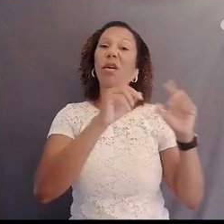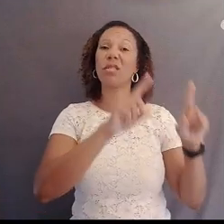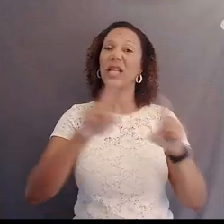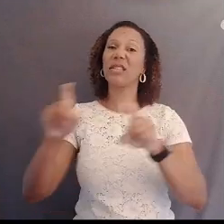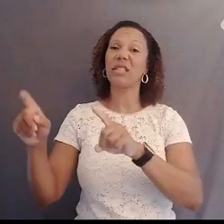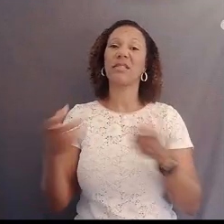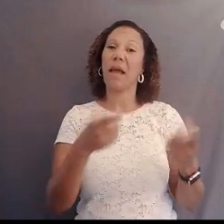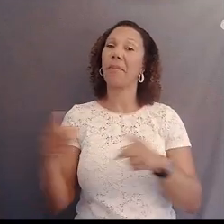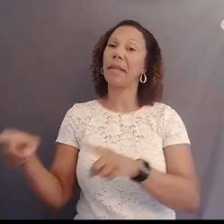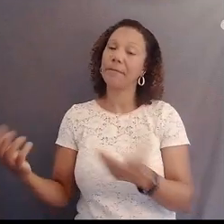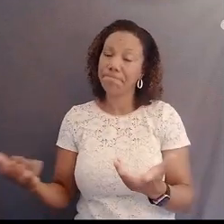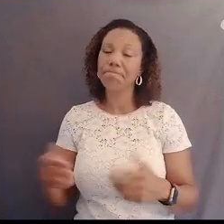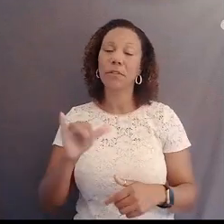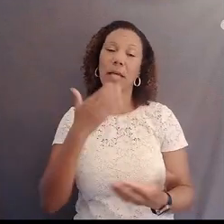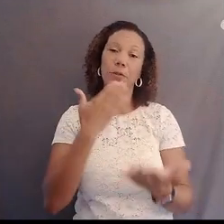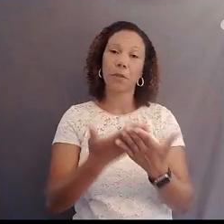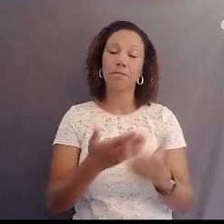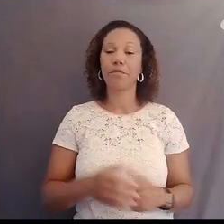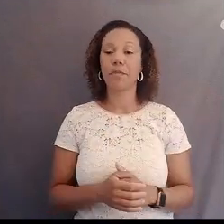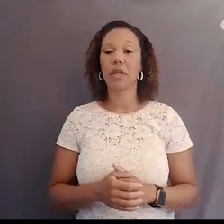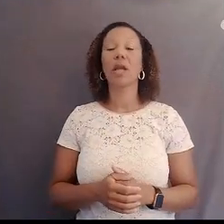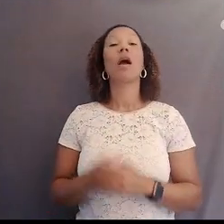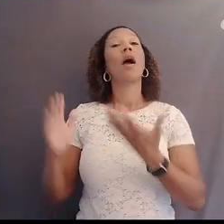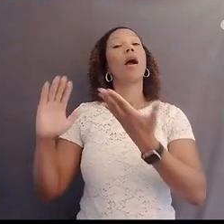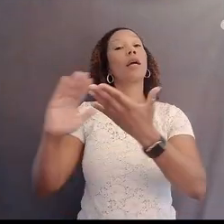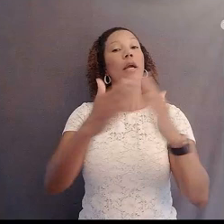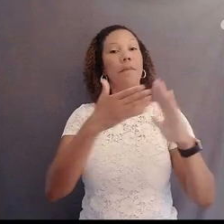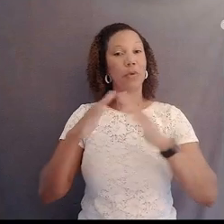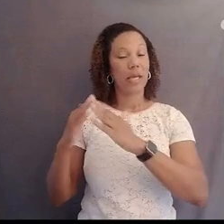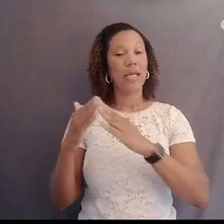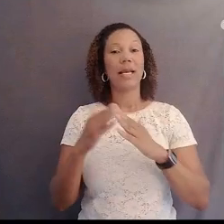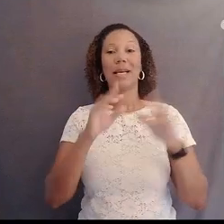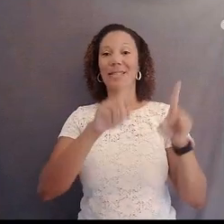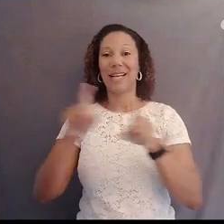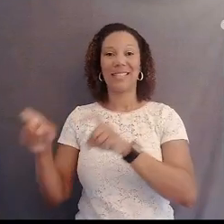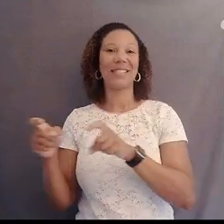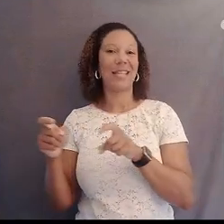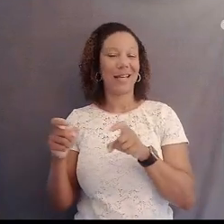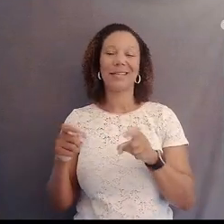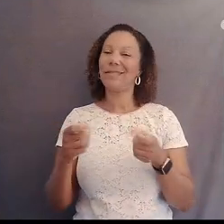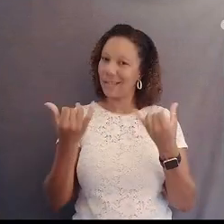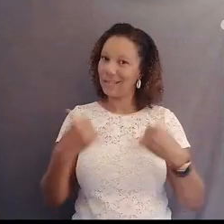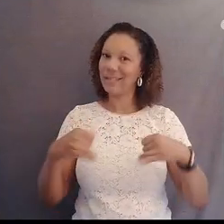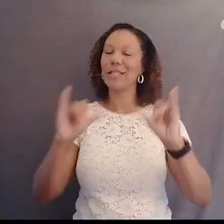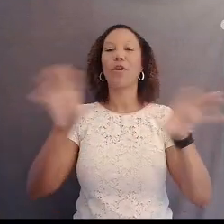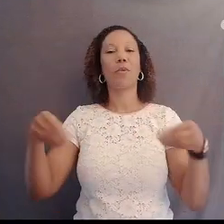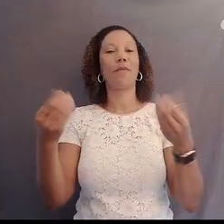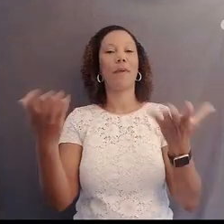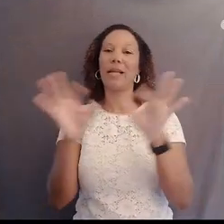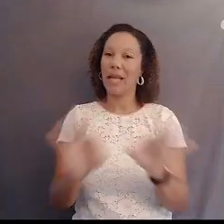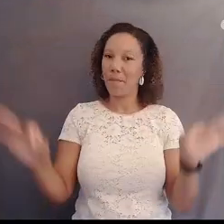good. And speaking of testing, community testing sites continue to provide much needed services to expand